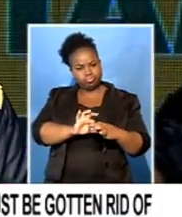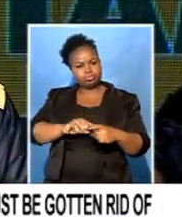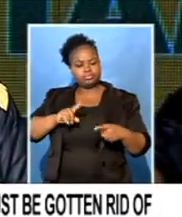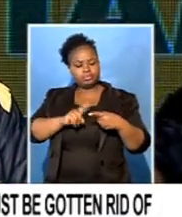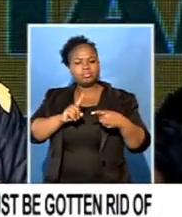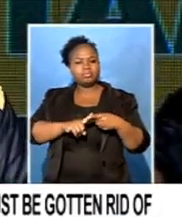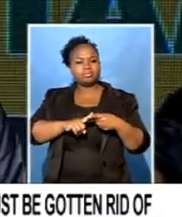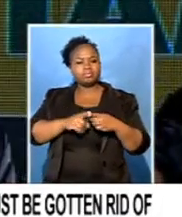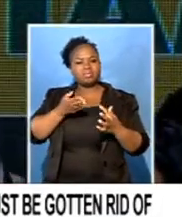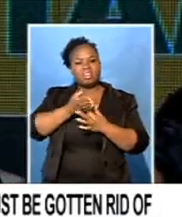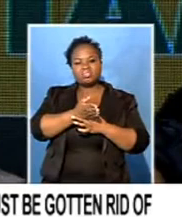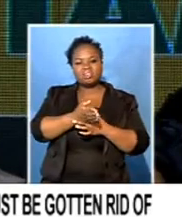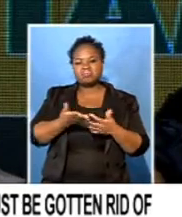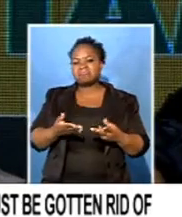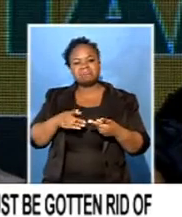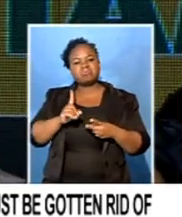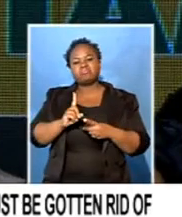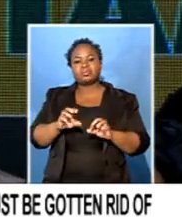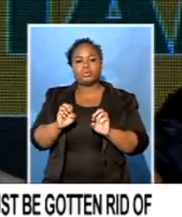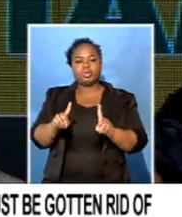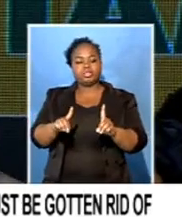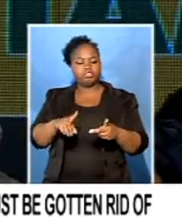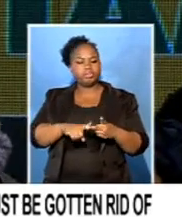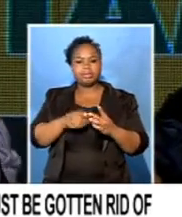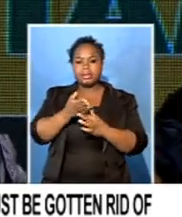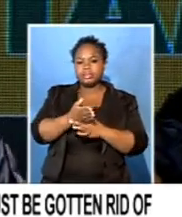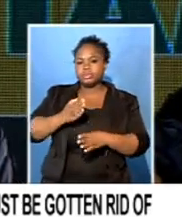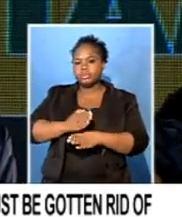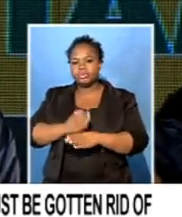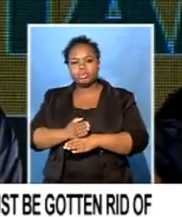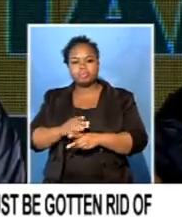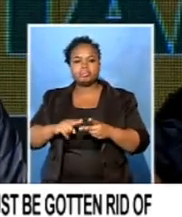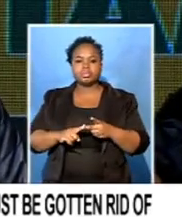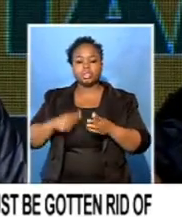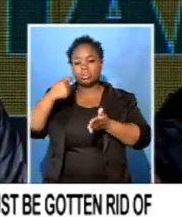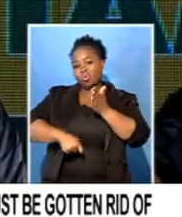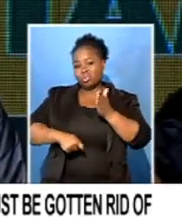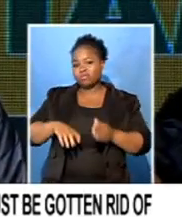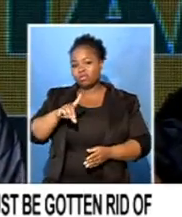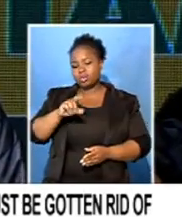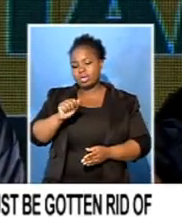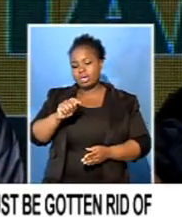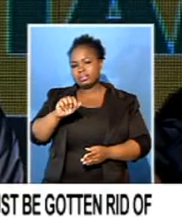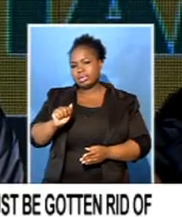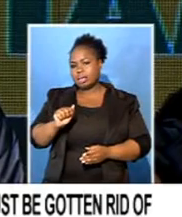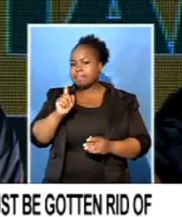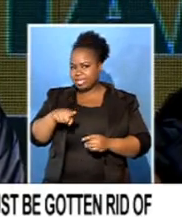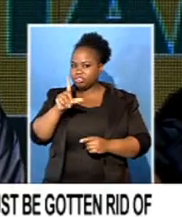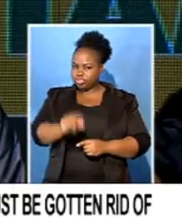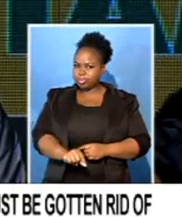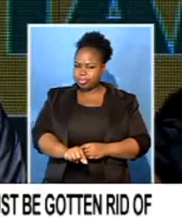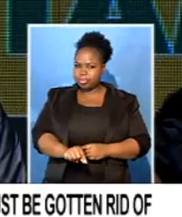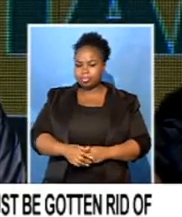education, jobs, the need to reduce data costs,